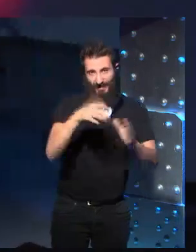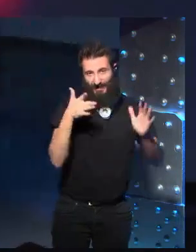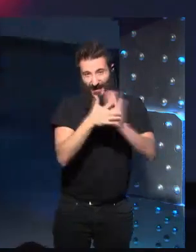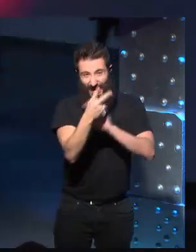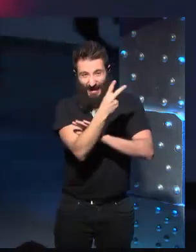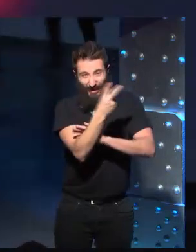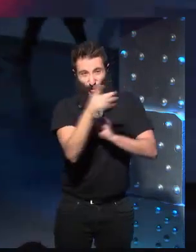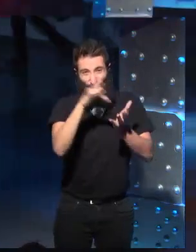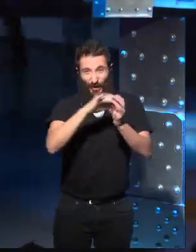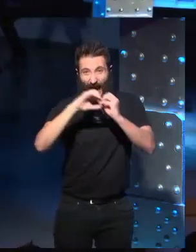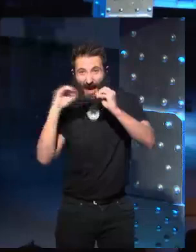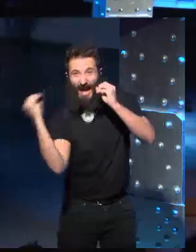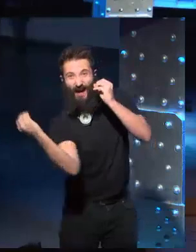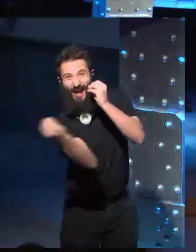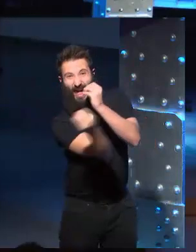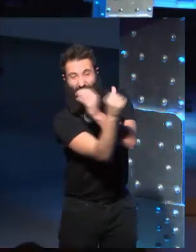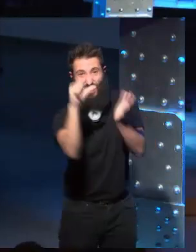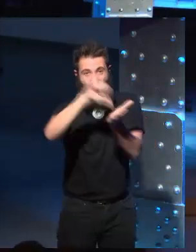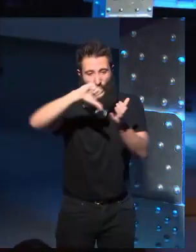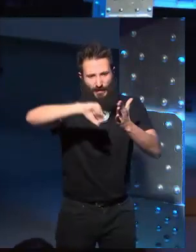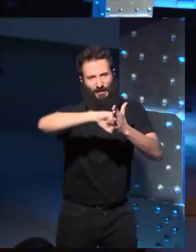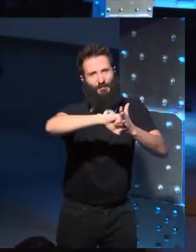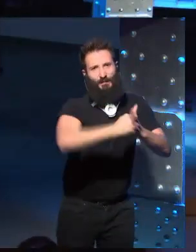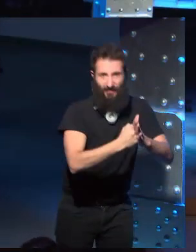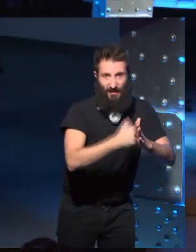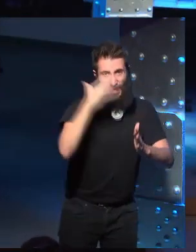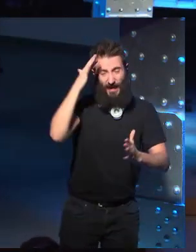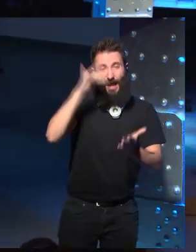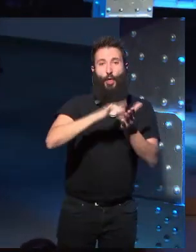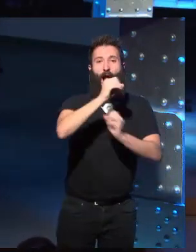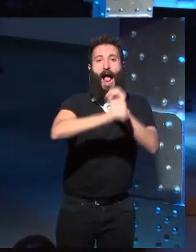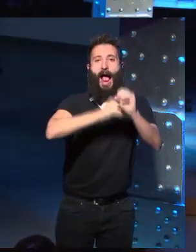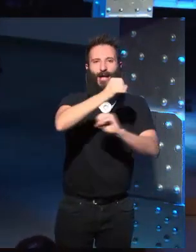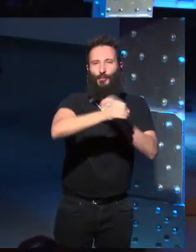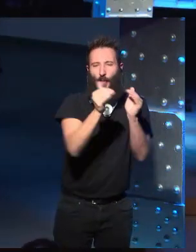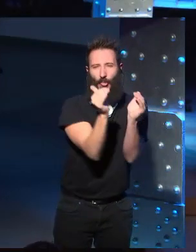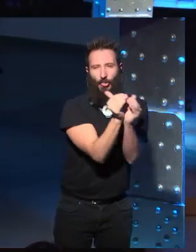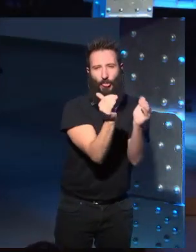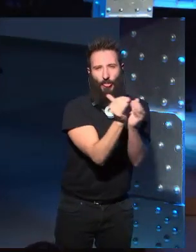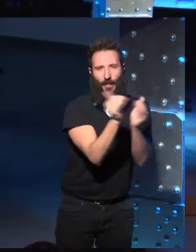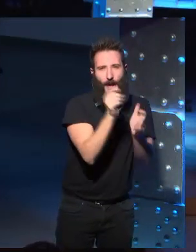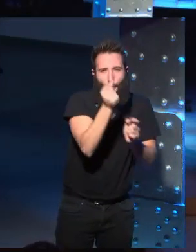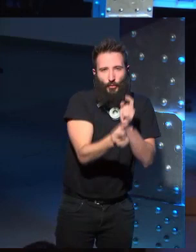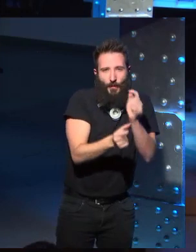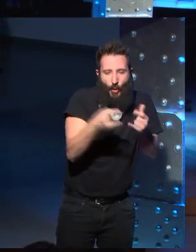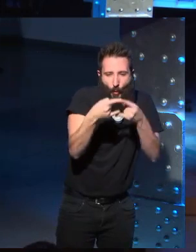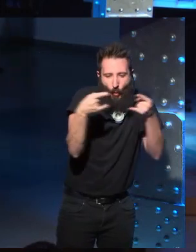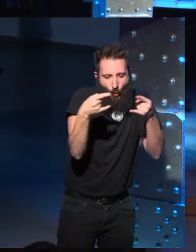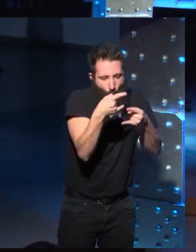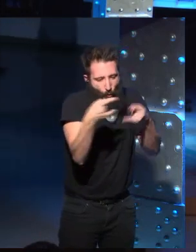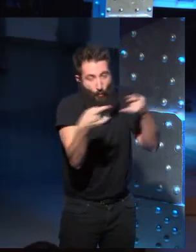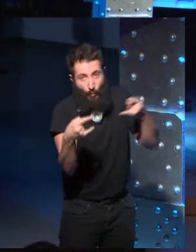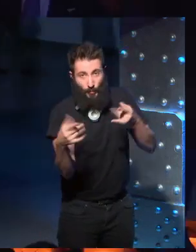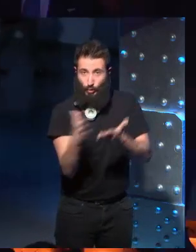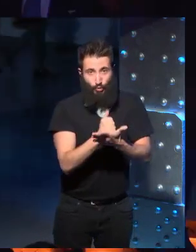center. So you have to imagine the tiny atoms out in there being pushed from all sides. The atoms, they lose their electrons, you